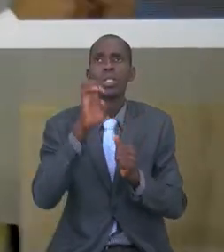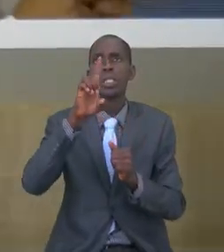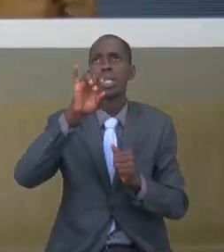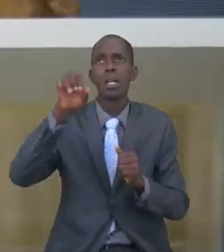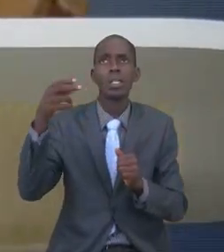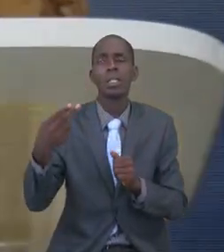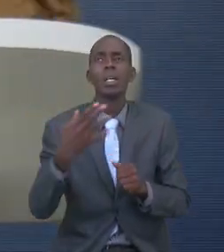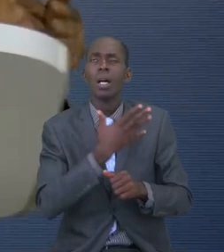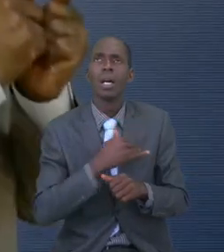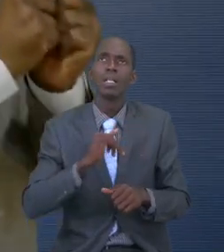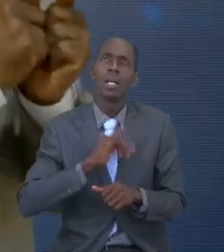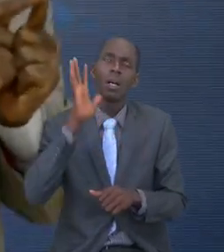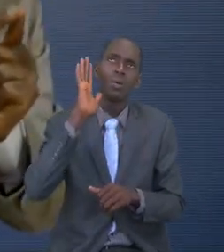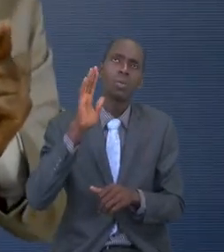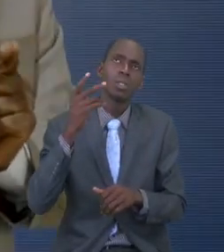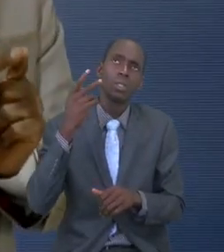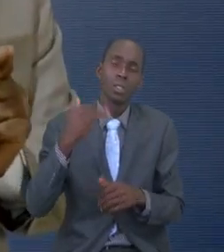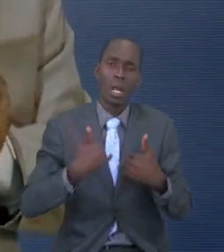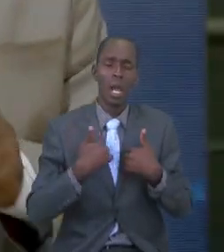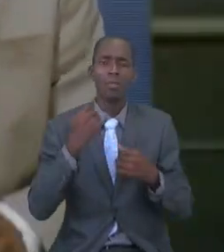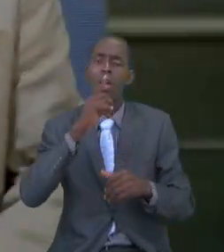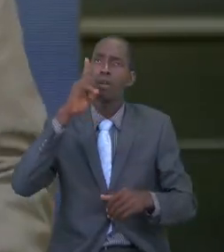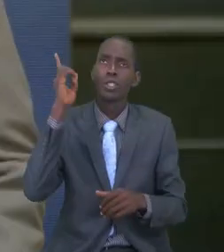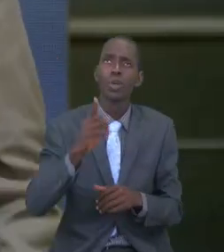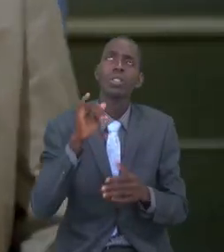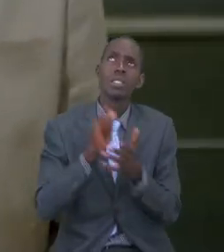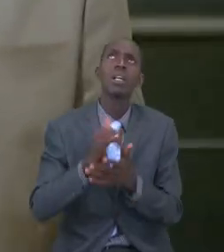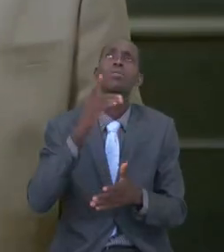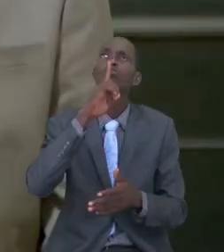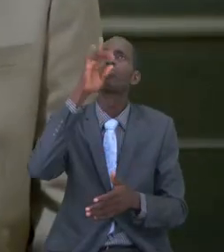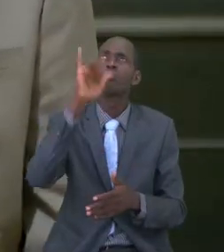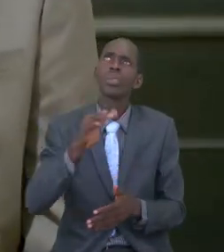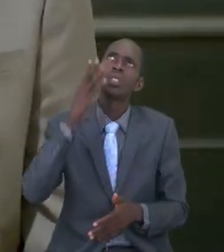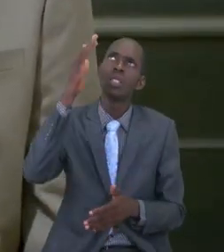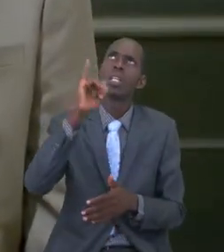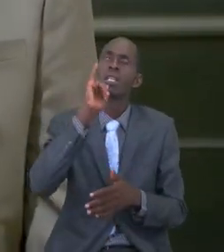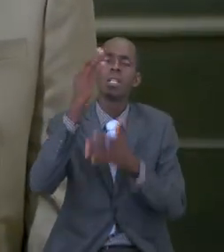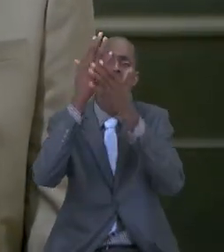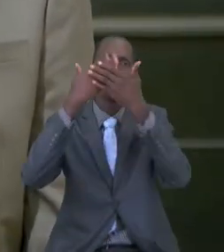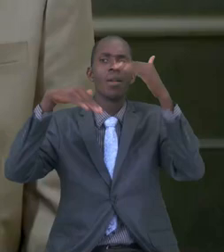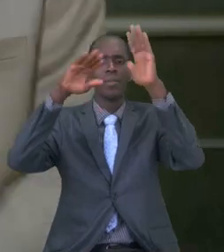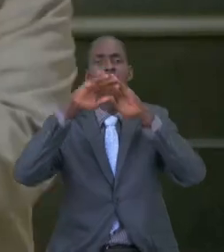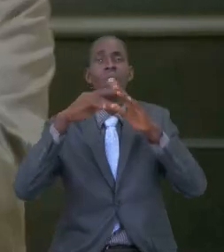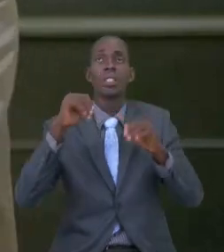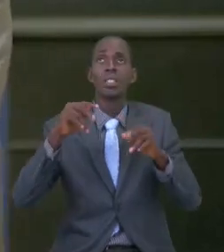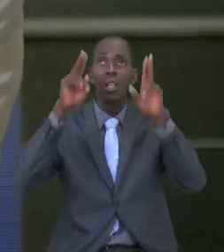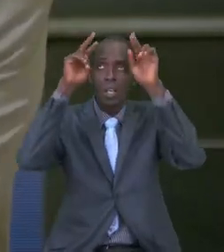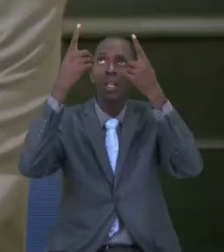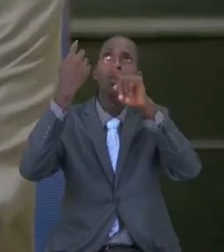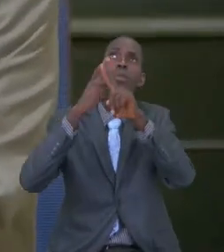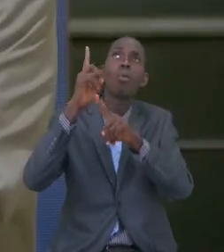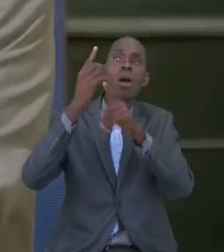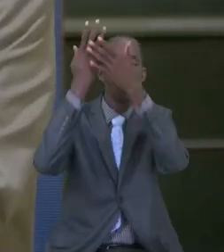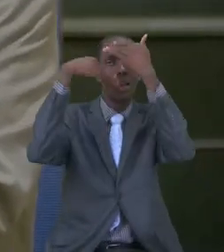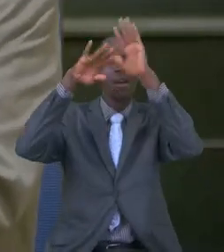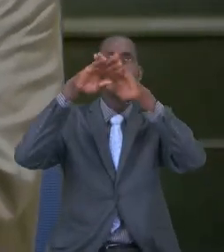and I have the assurance there is heaven. The chariot came from somewhere, it's heaven, and the chariots took